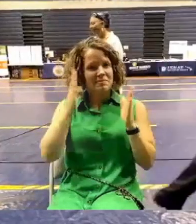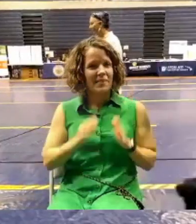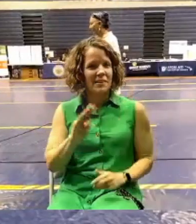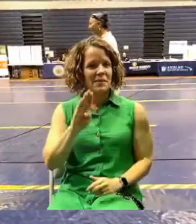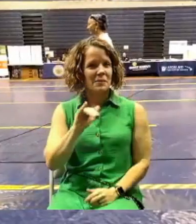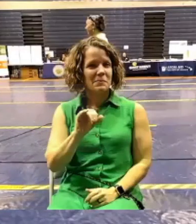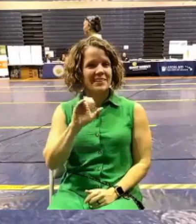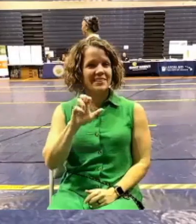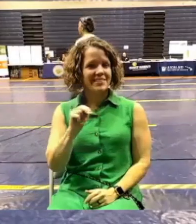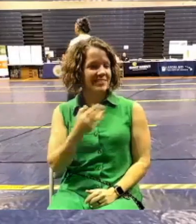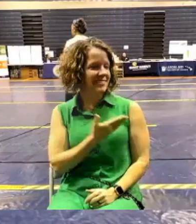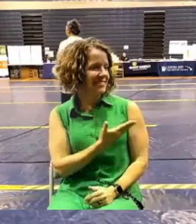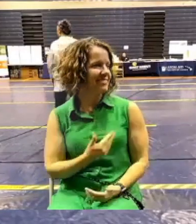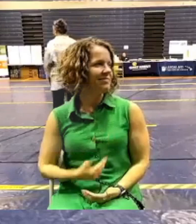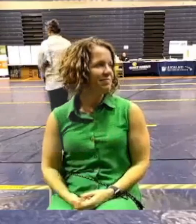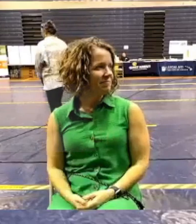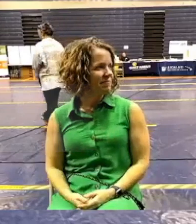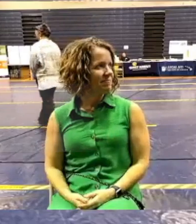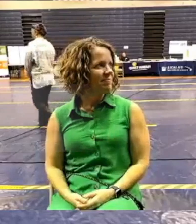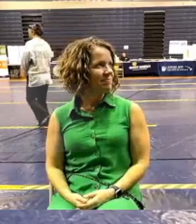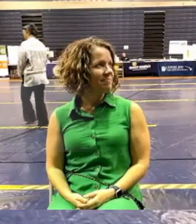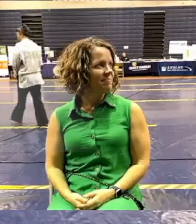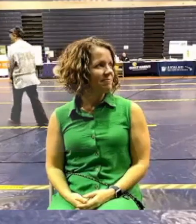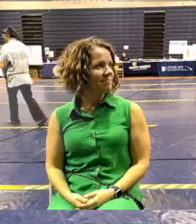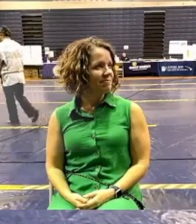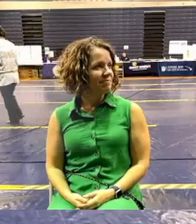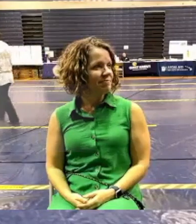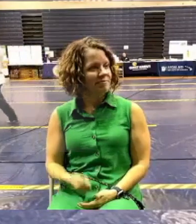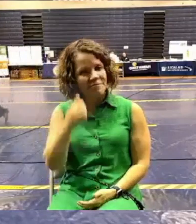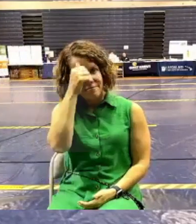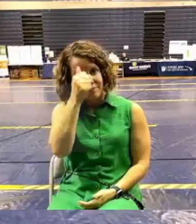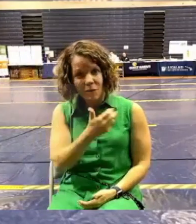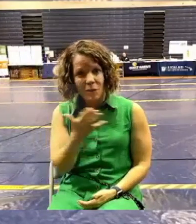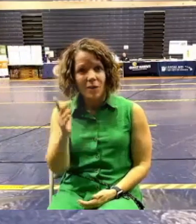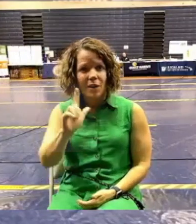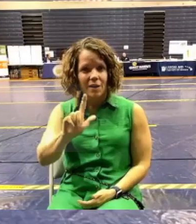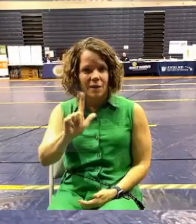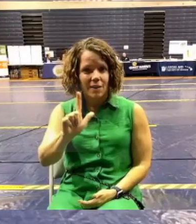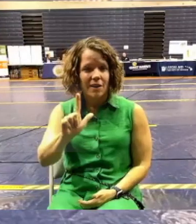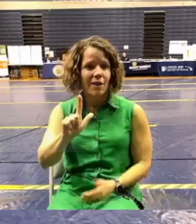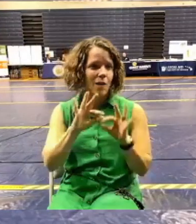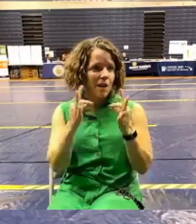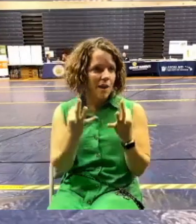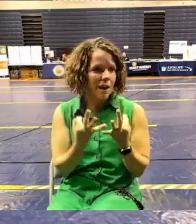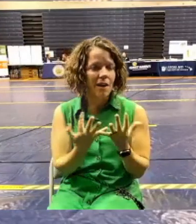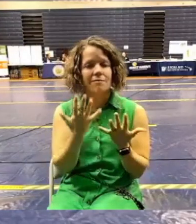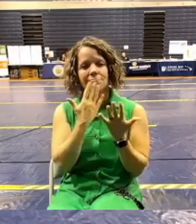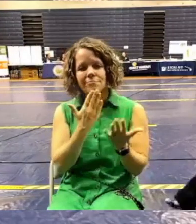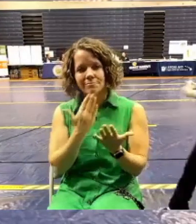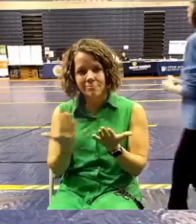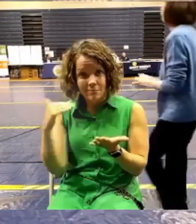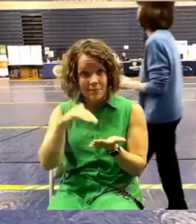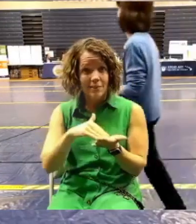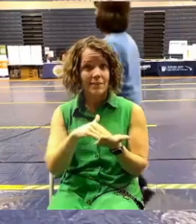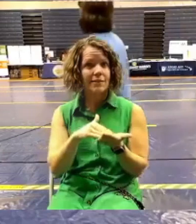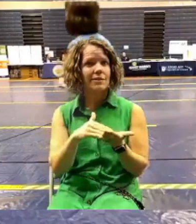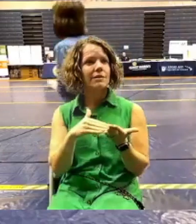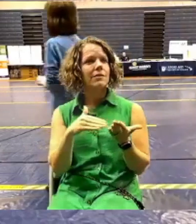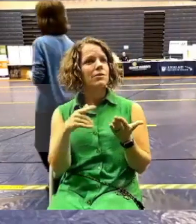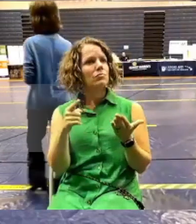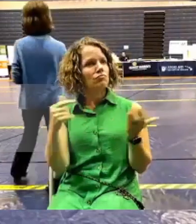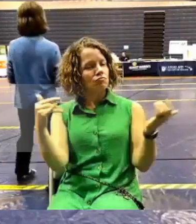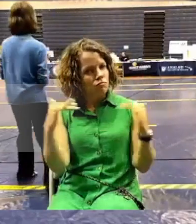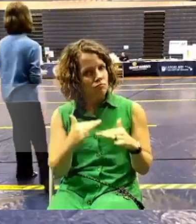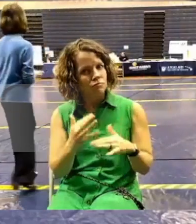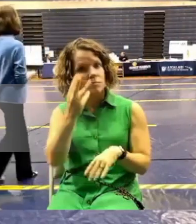our agenda tonight. So aloha, Lahaina, ohana. Thank you, folks, again for gathering with us